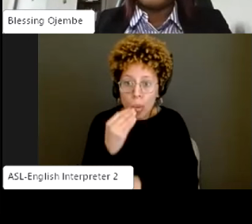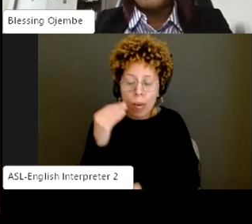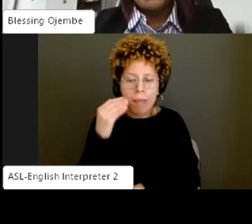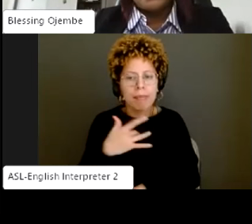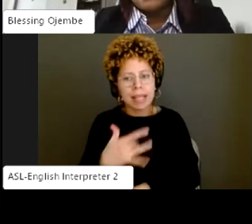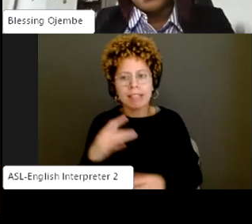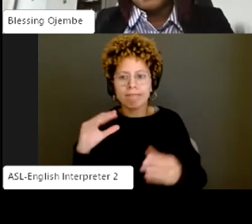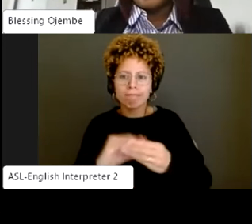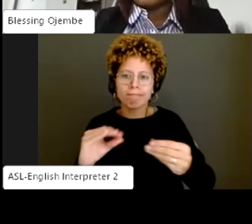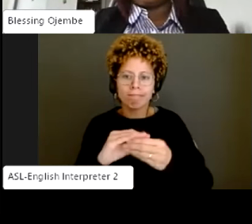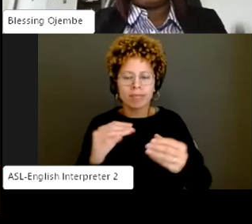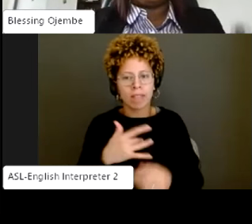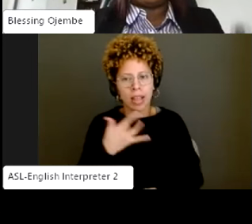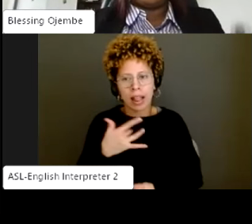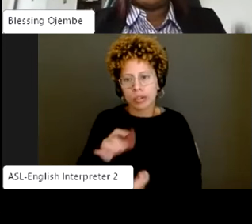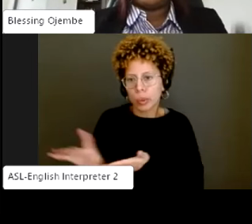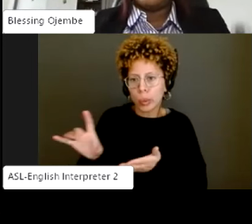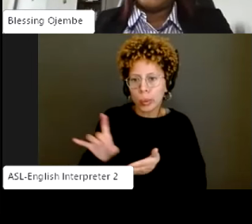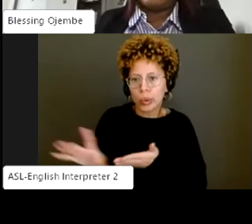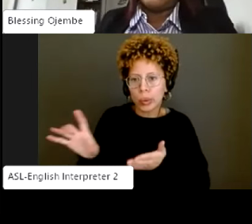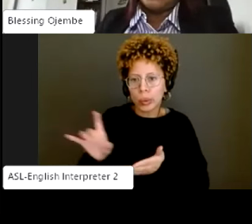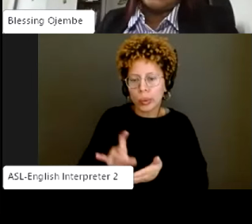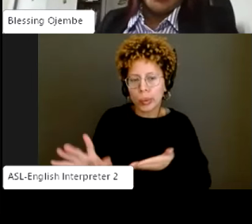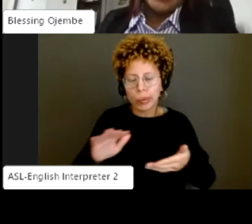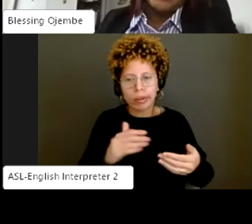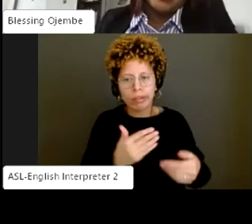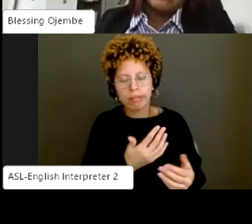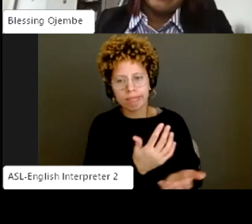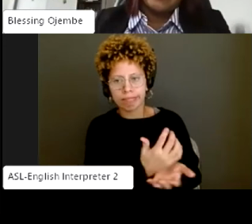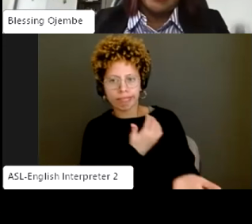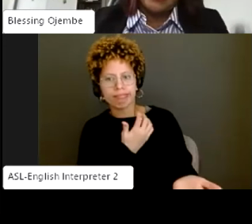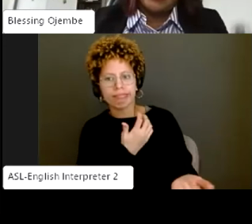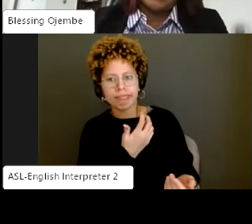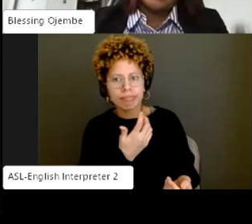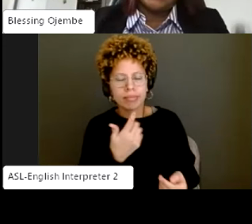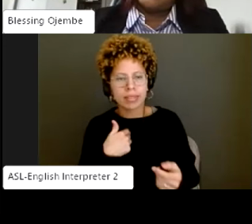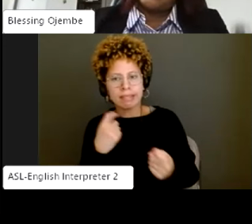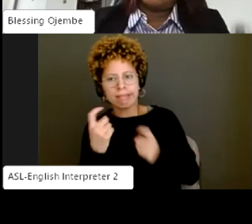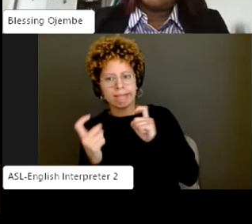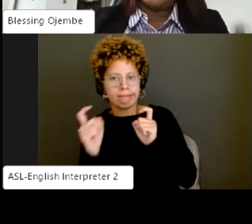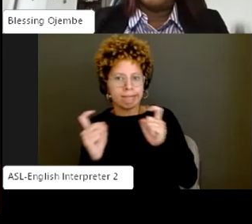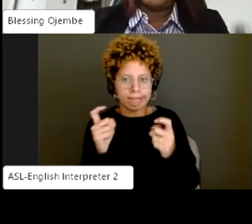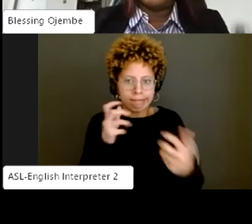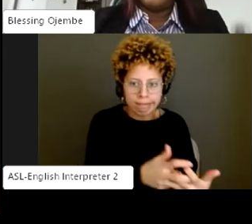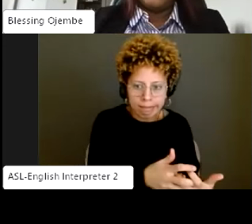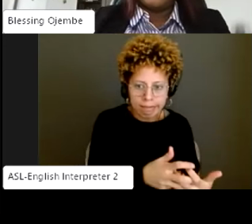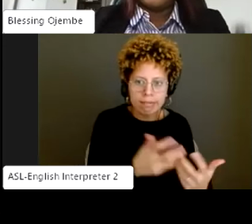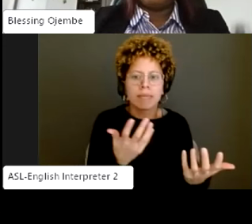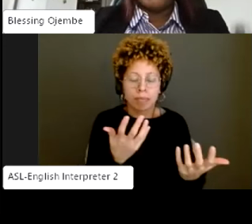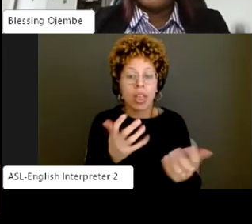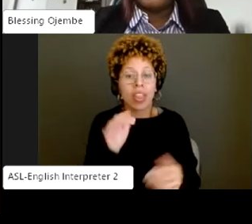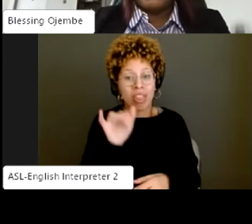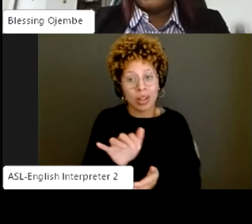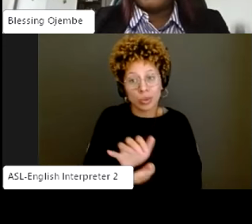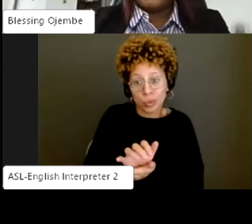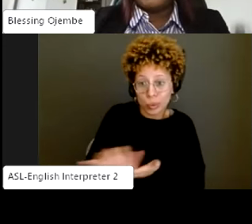varying exclusions that they experienced and the adapting processes when they newly arrived in Canada. And most of these exclusion are